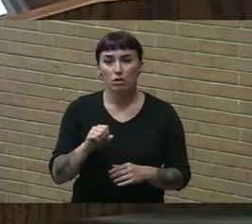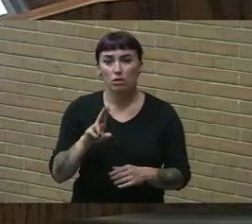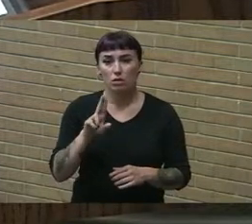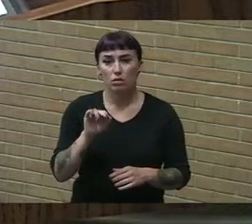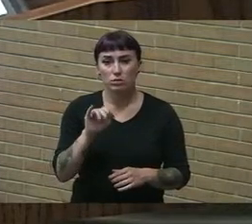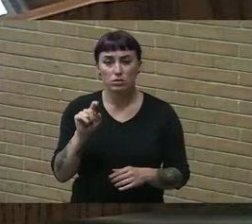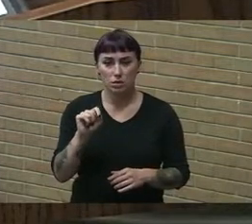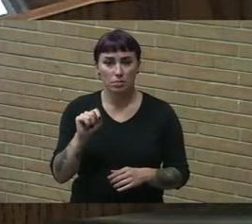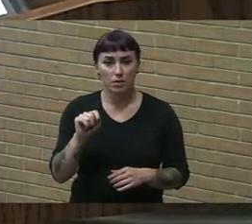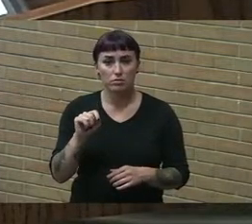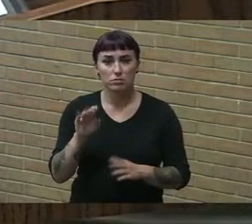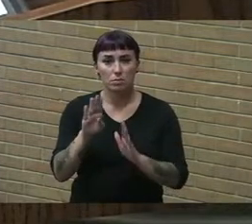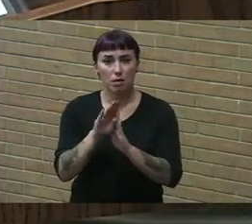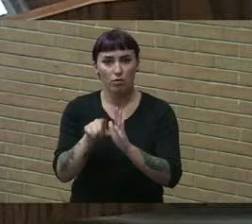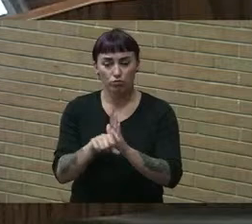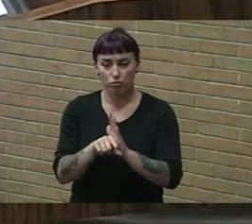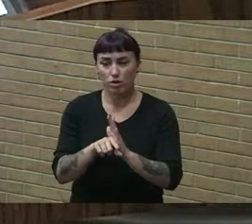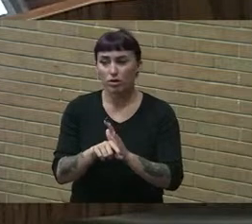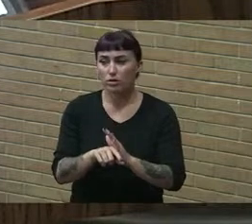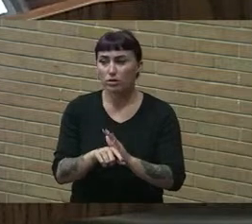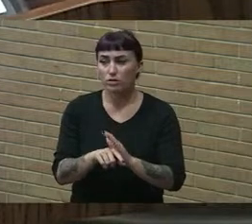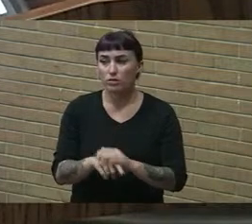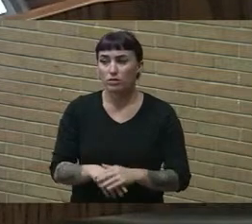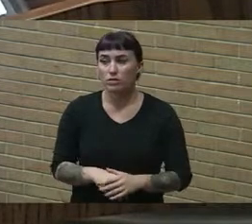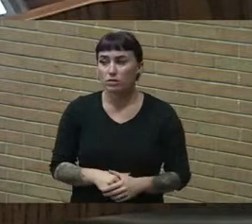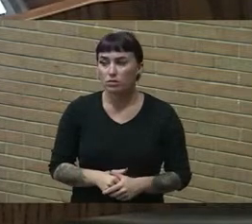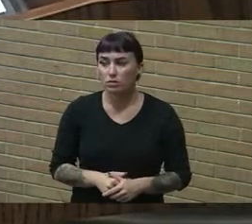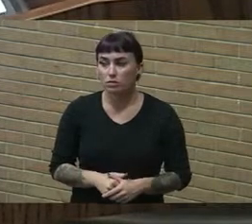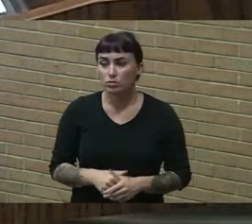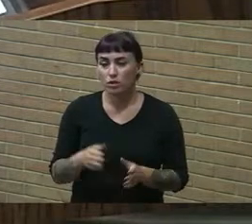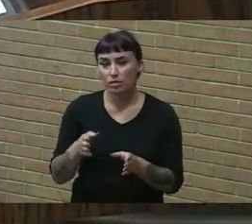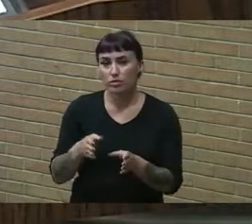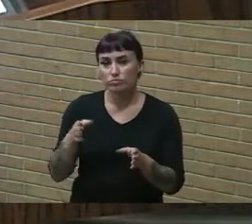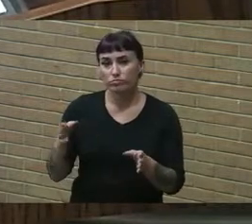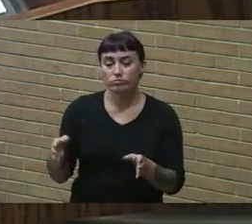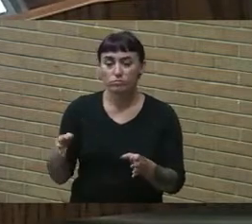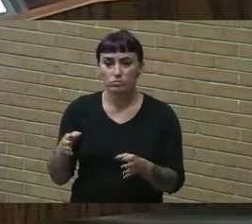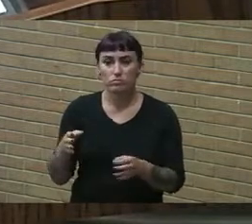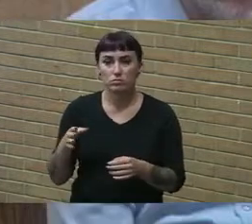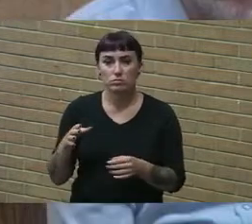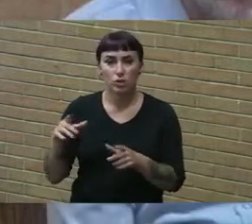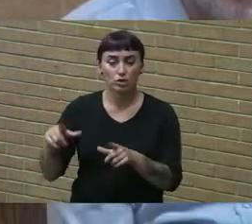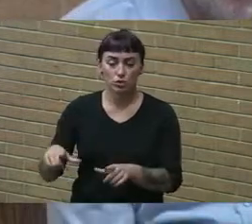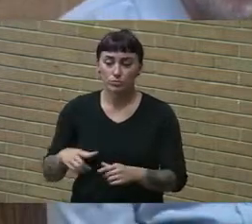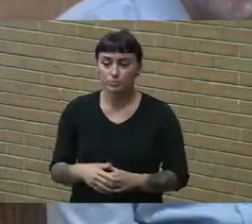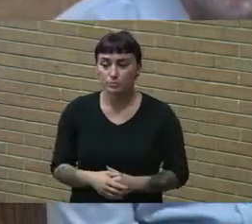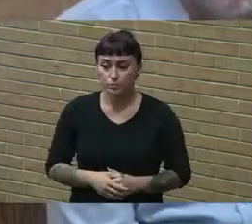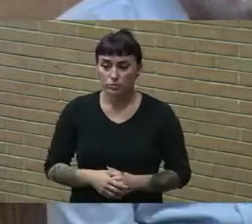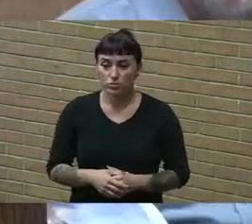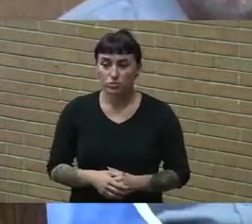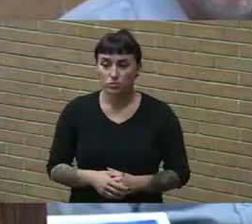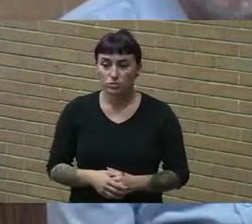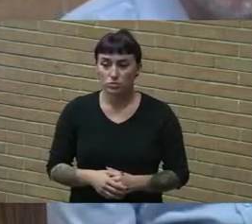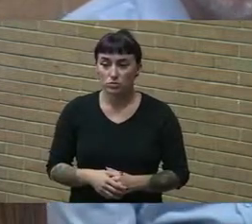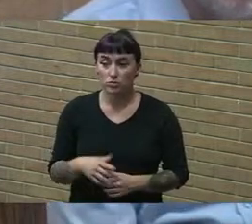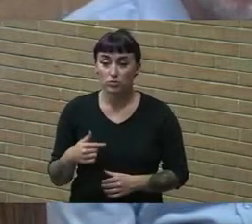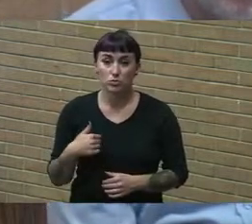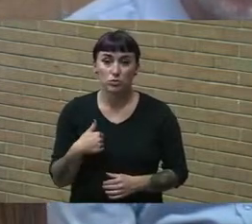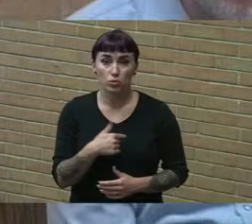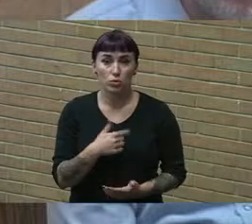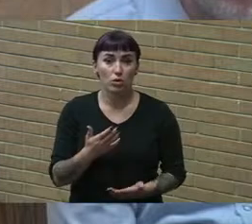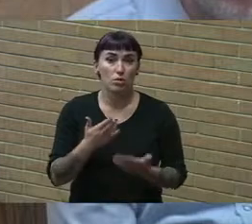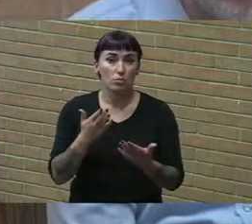background as well, which is on an adjacent parcel. So essentially, we are proposing